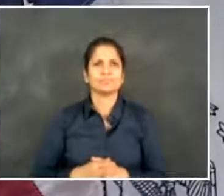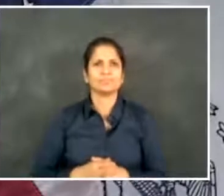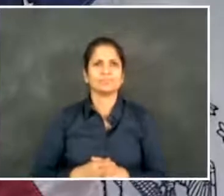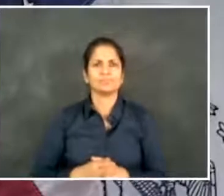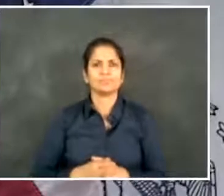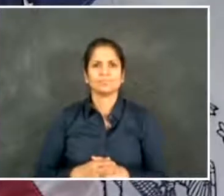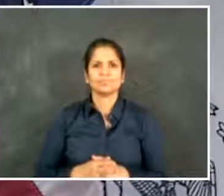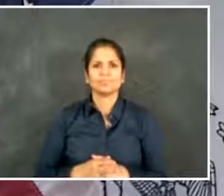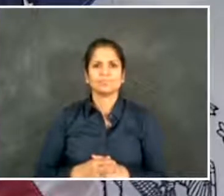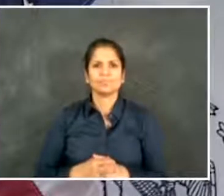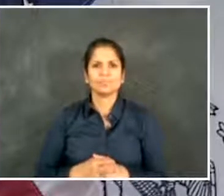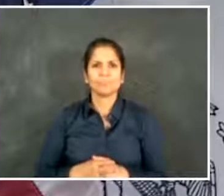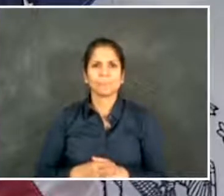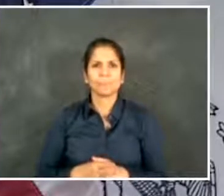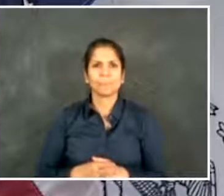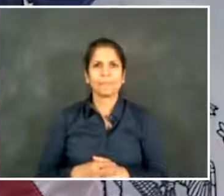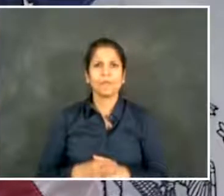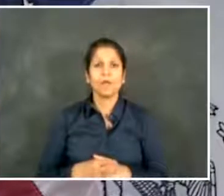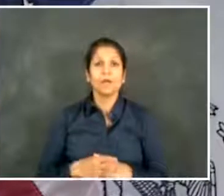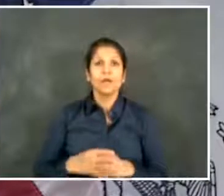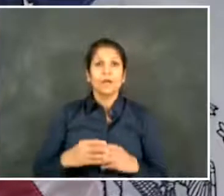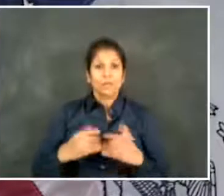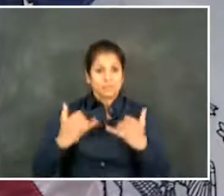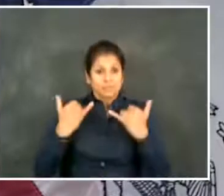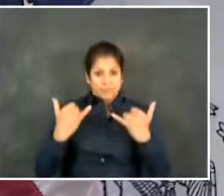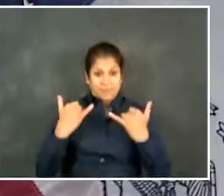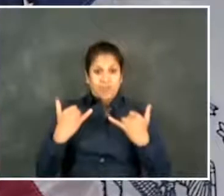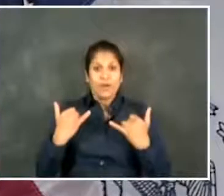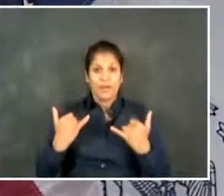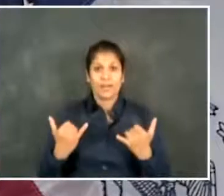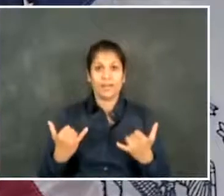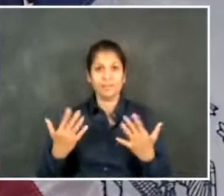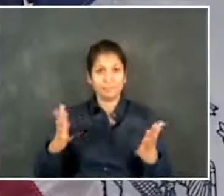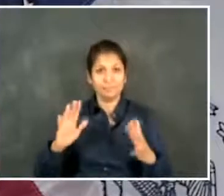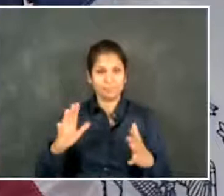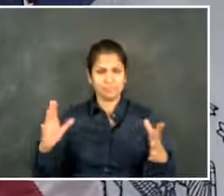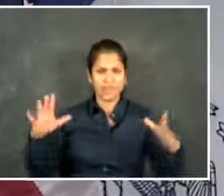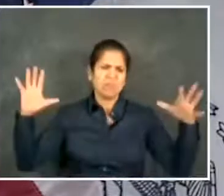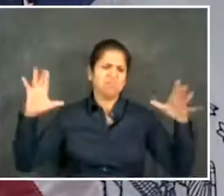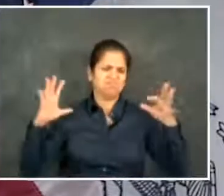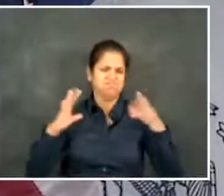it's a reminder of the sacrifices that we've seen.